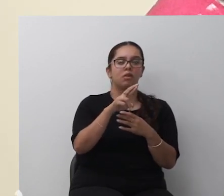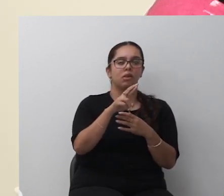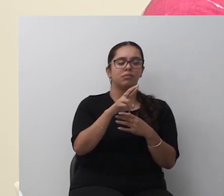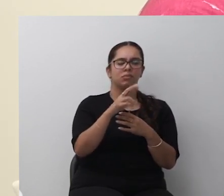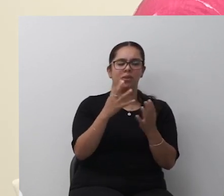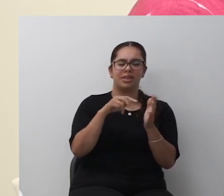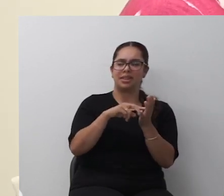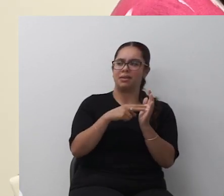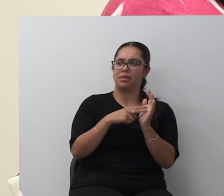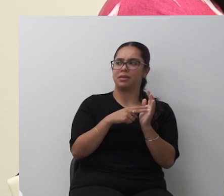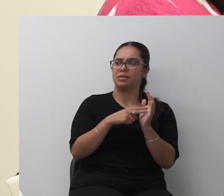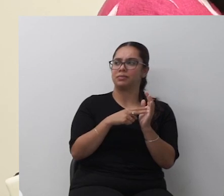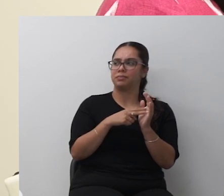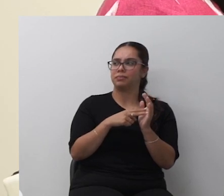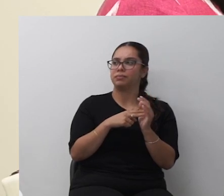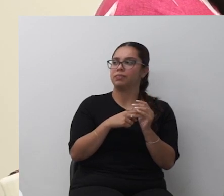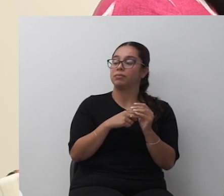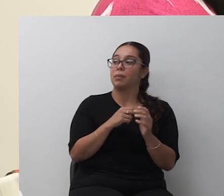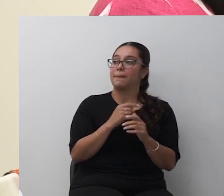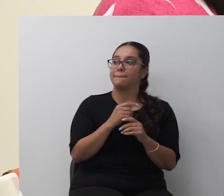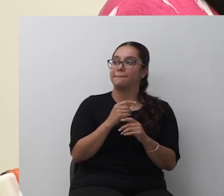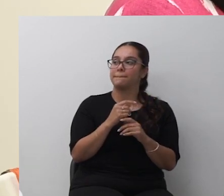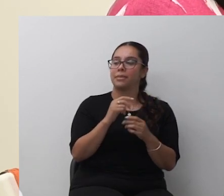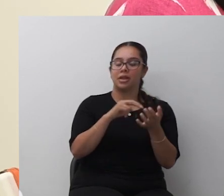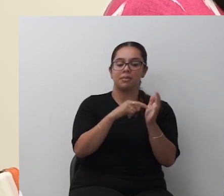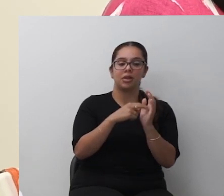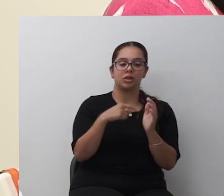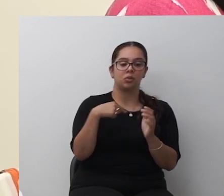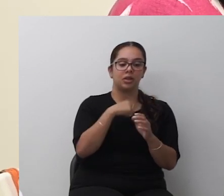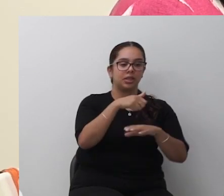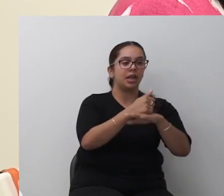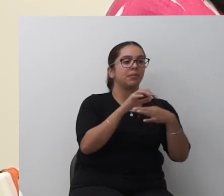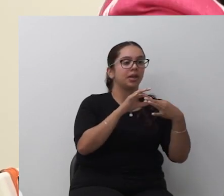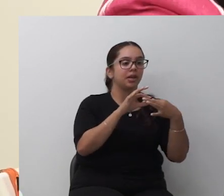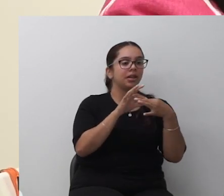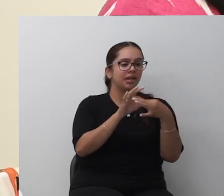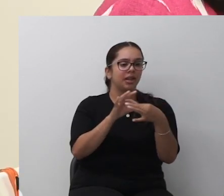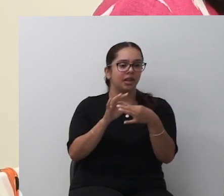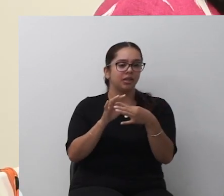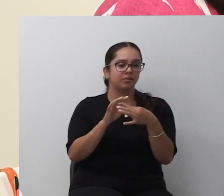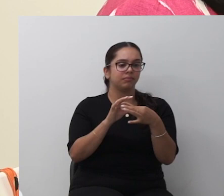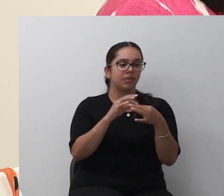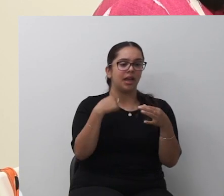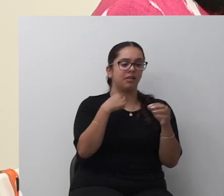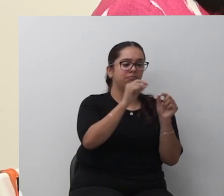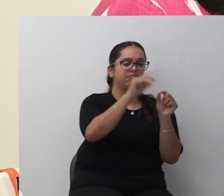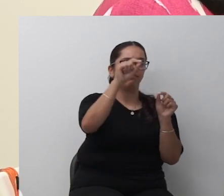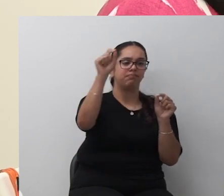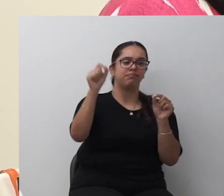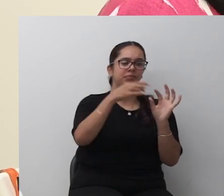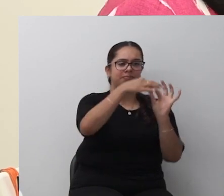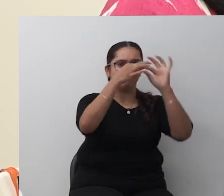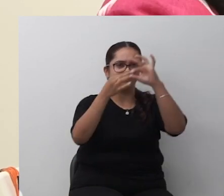means is, and I know you'll talk about this too a little bit, is that we are making connections we're connecting the dots between issues